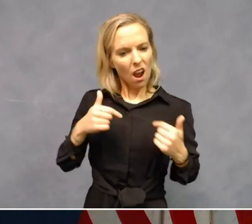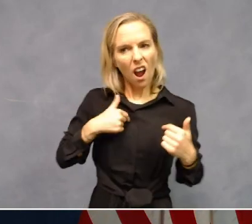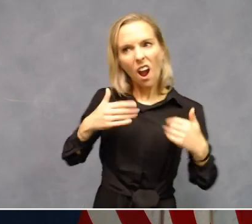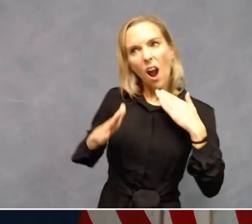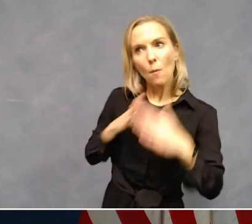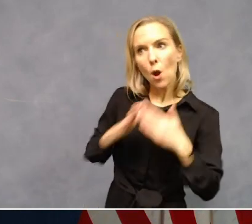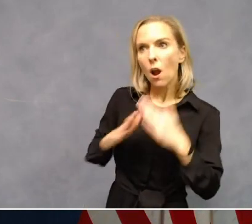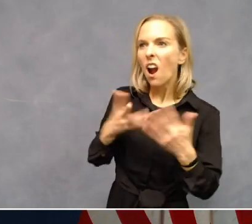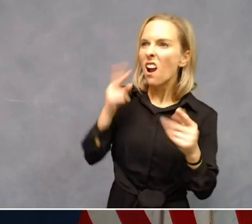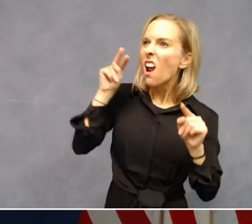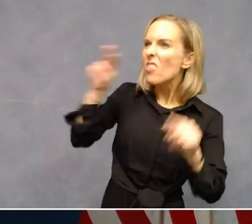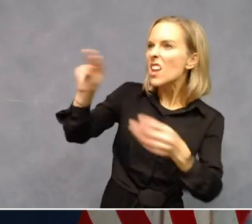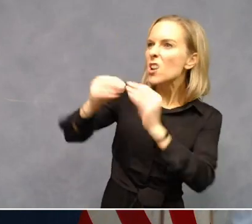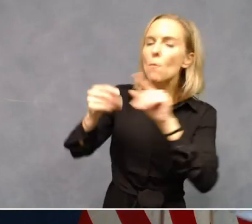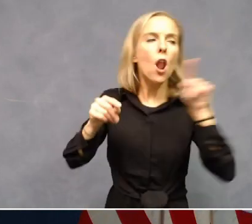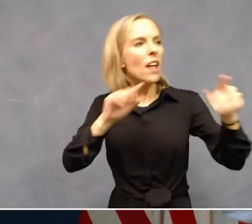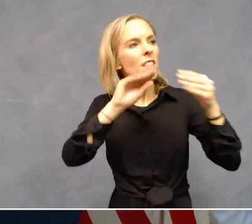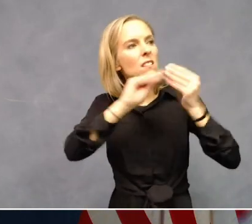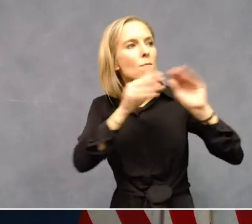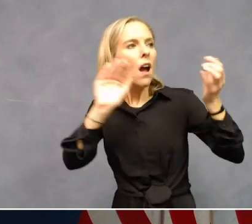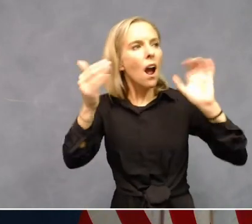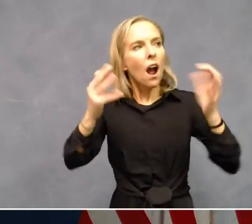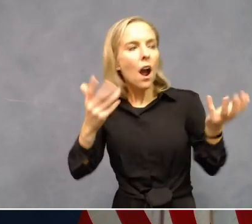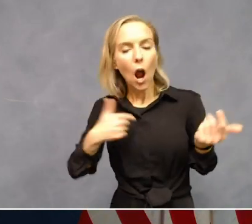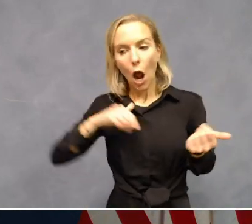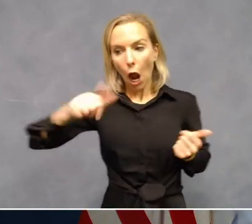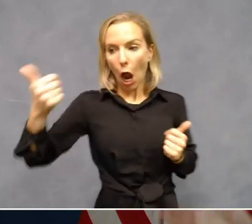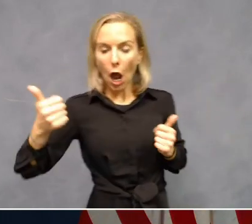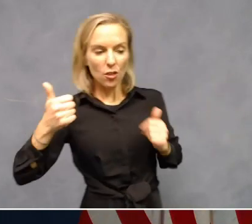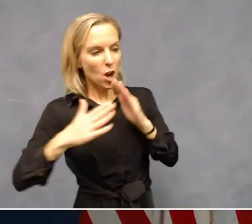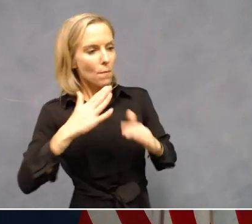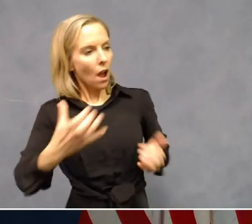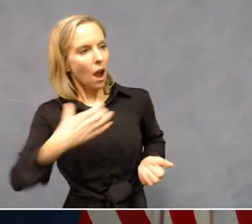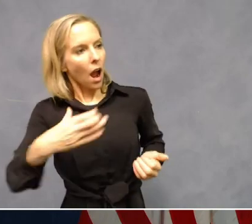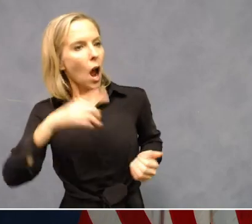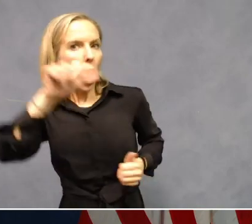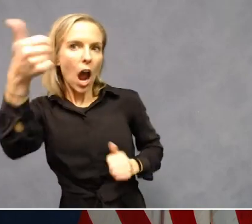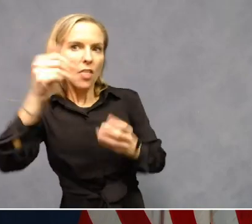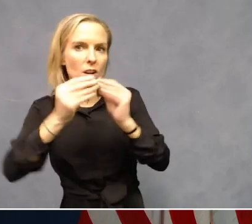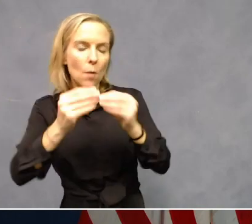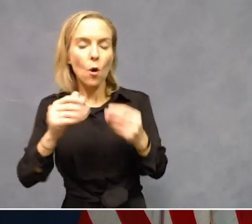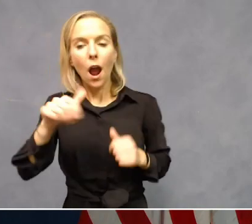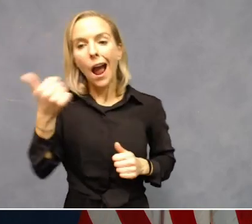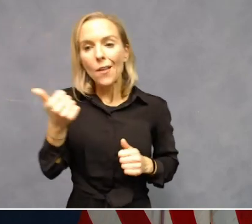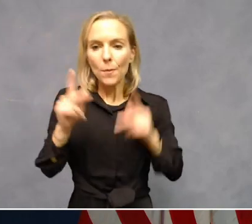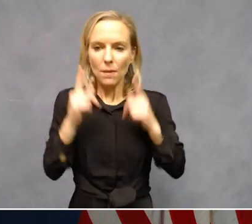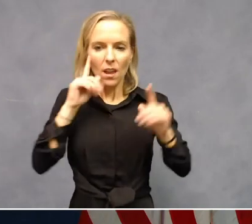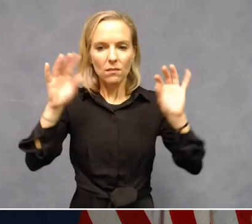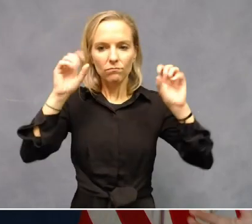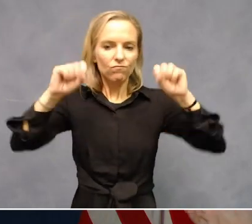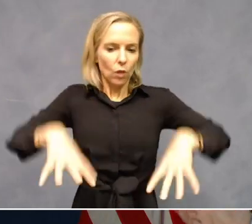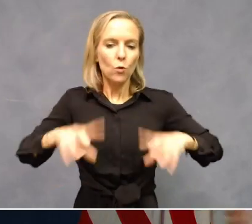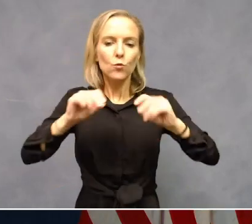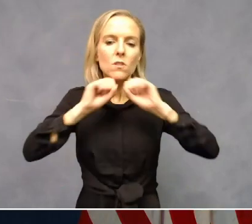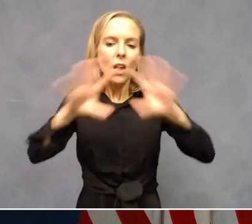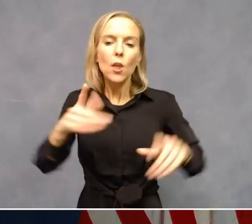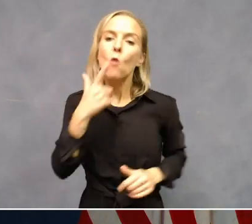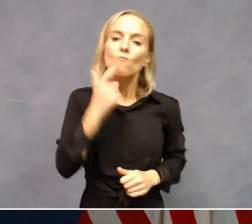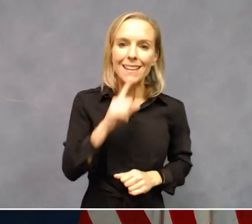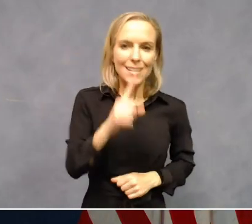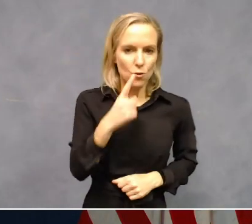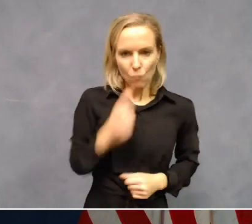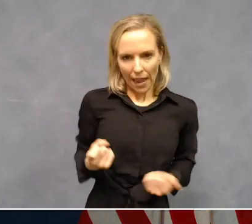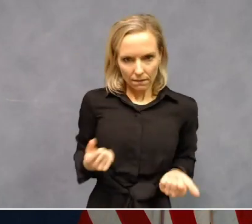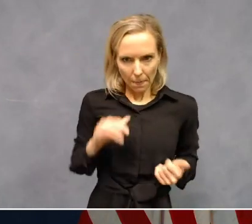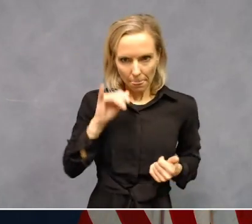number, we should look at that one other part says, well, I think we should look at this one, and none of us need to do anything. Red is red. If you're at that incident rate,